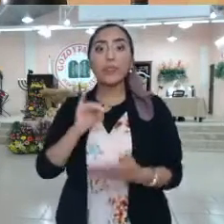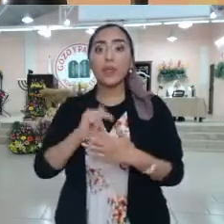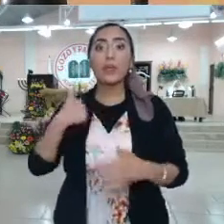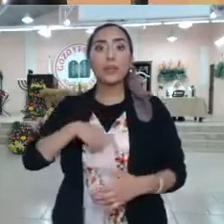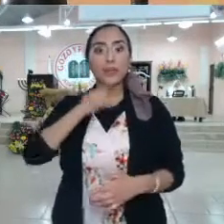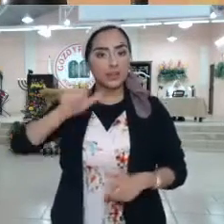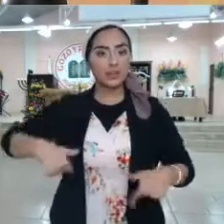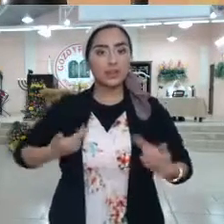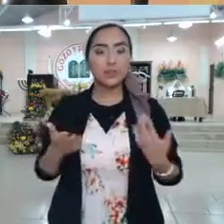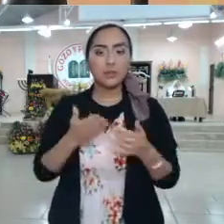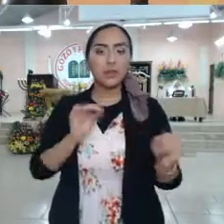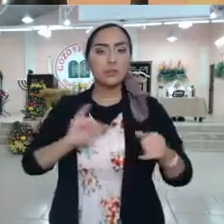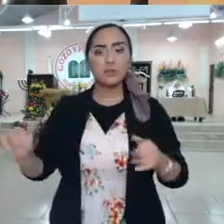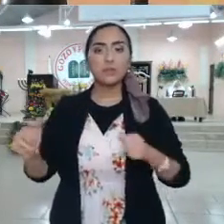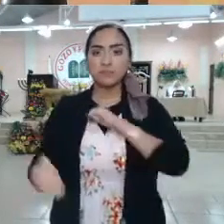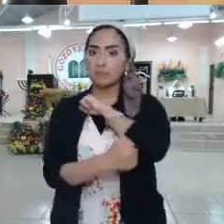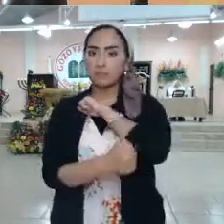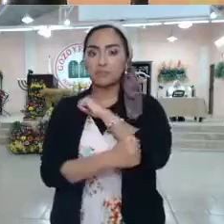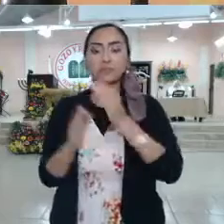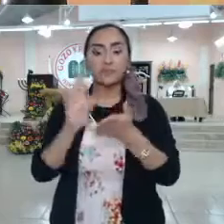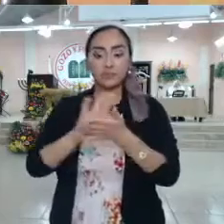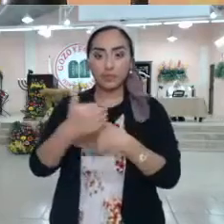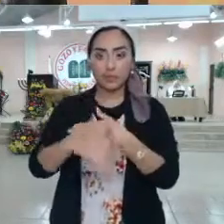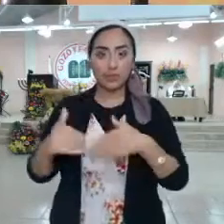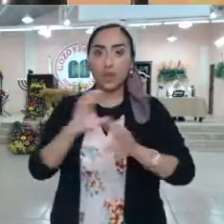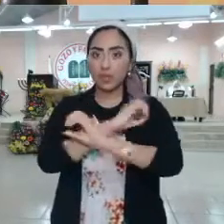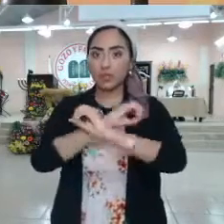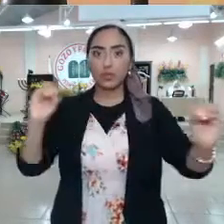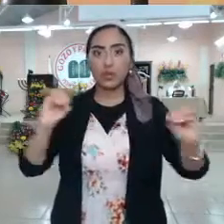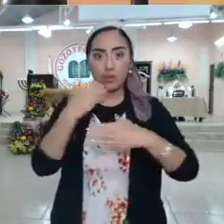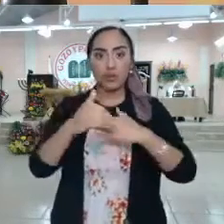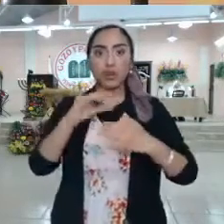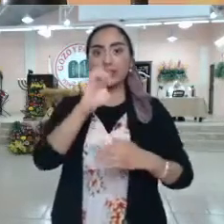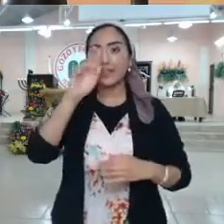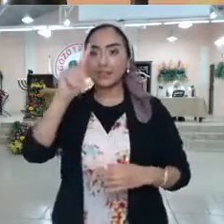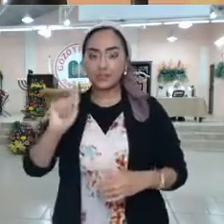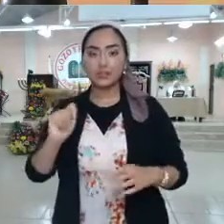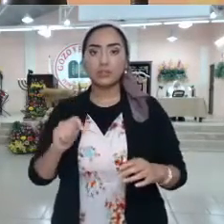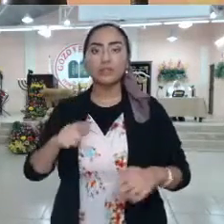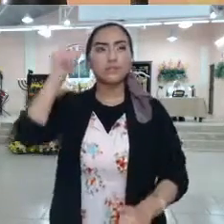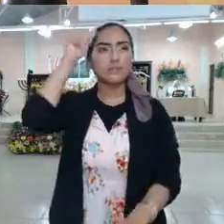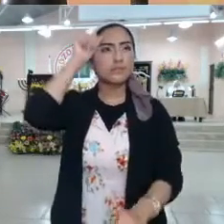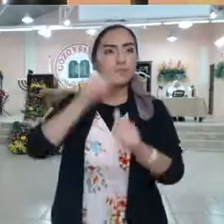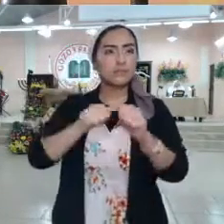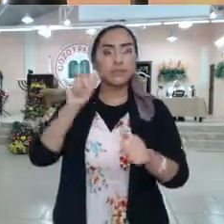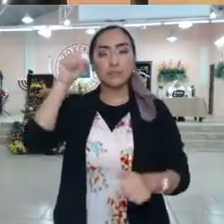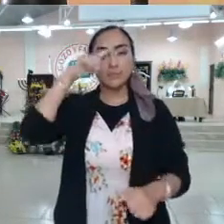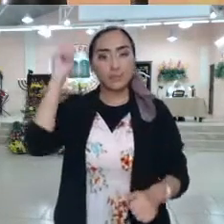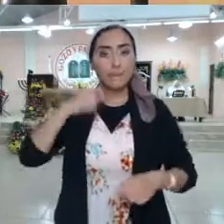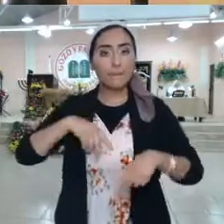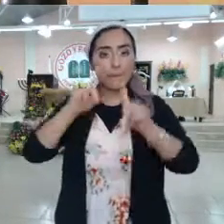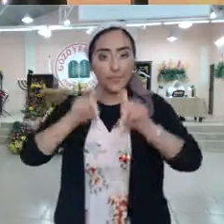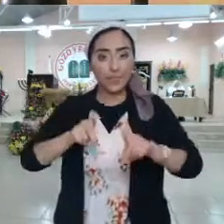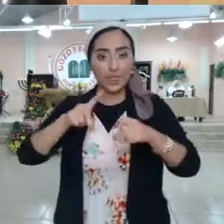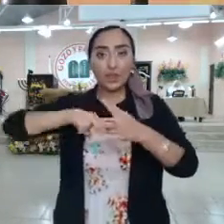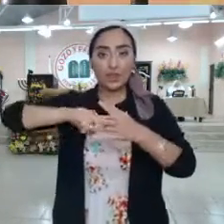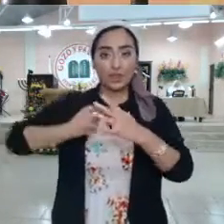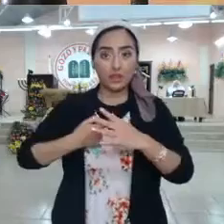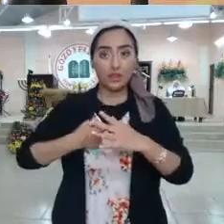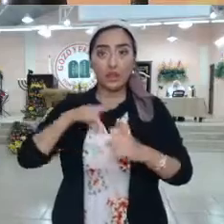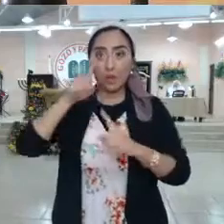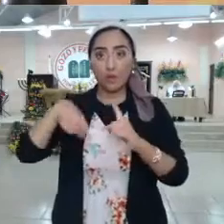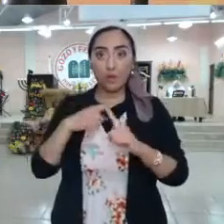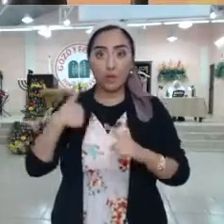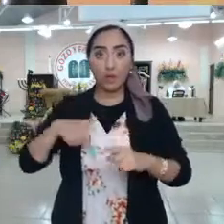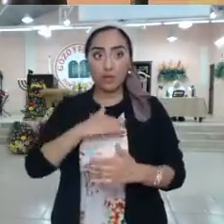reminds us that we have to live like that, as matzot, as unleavened bread. Keep that in mind really well, because the test,